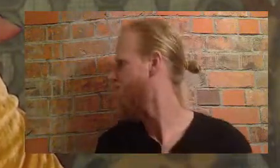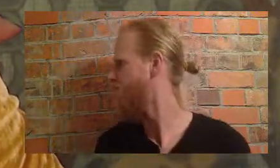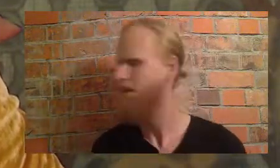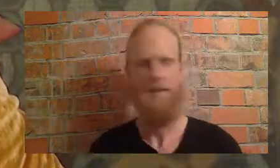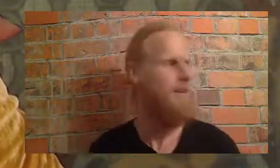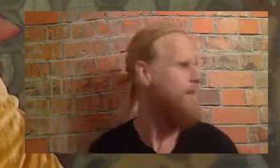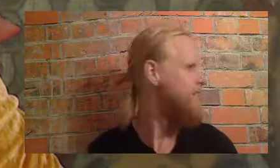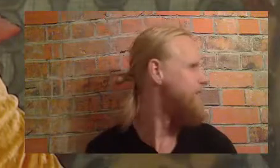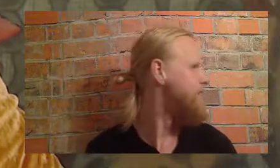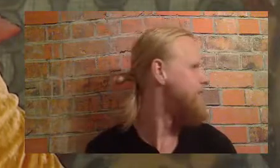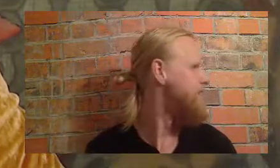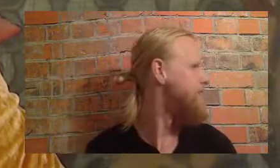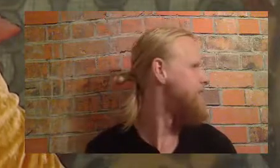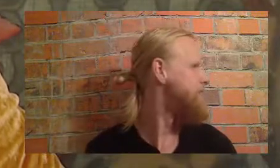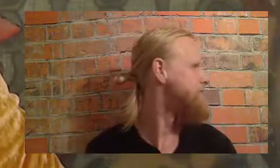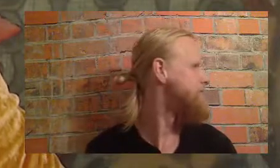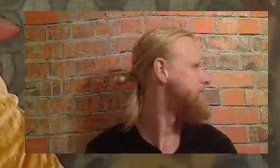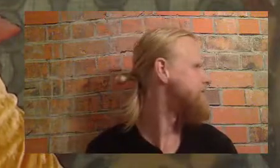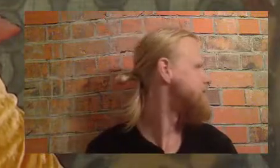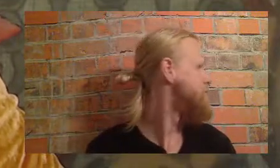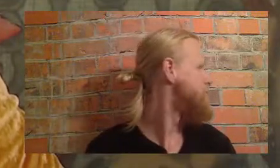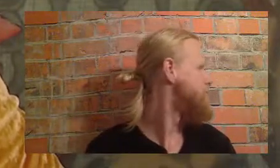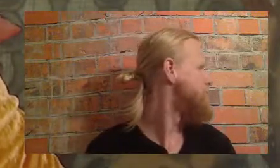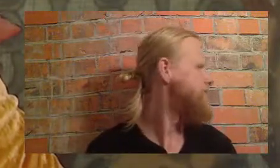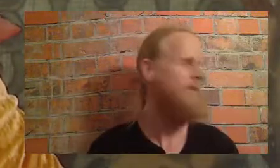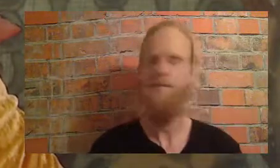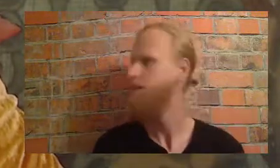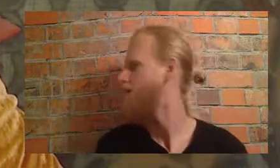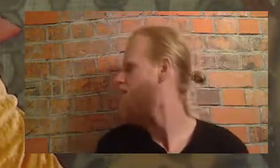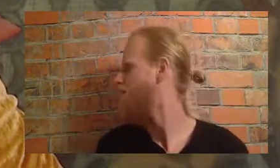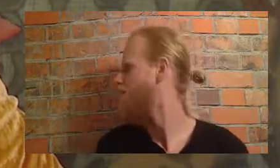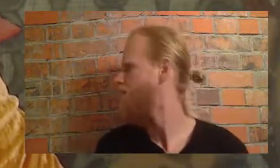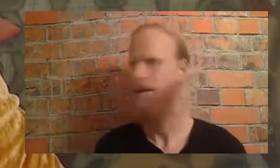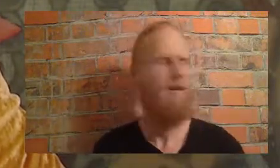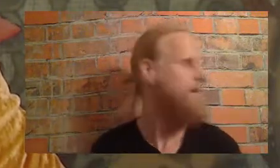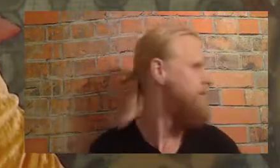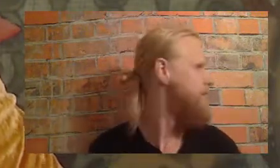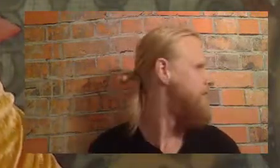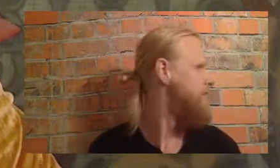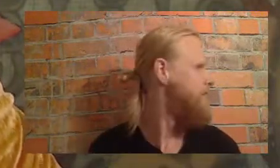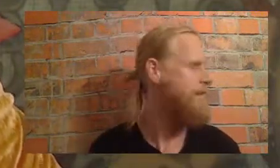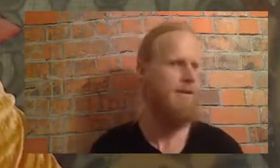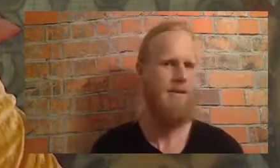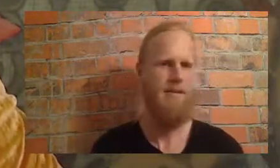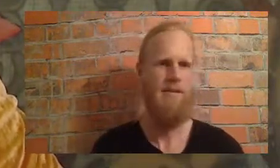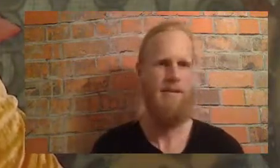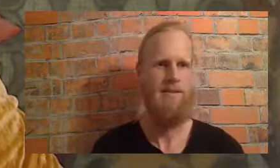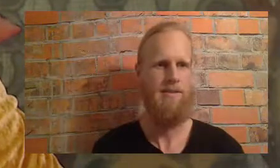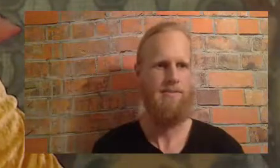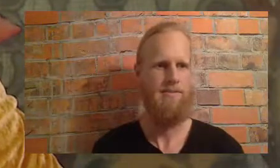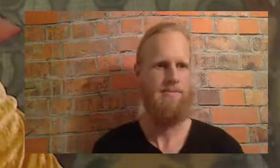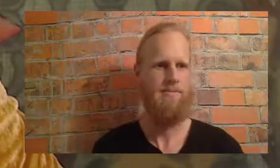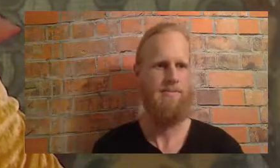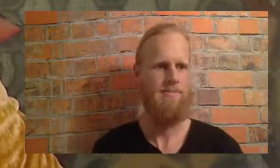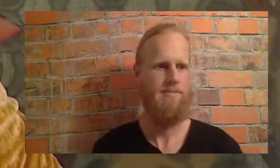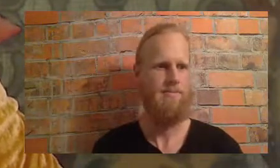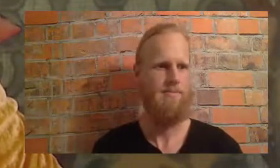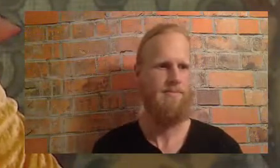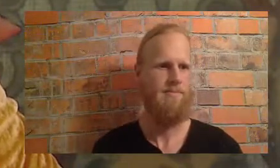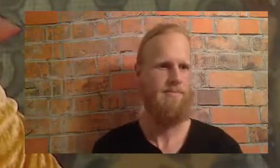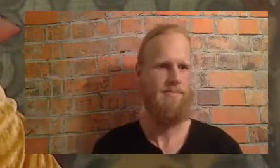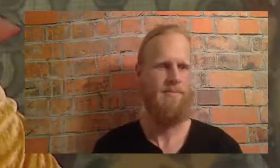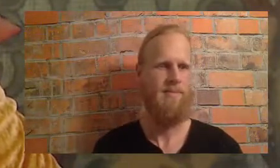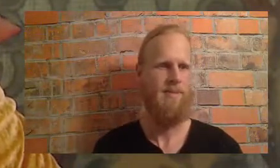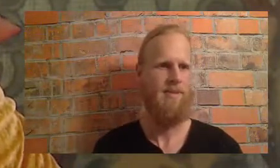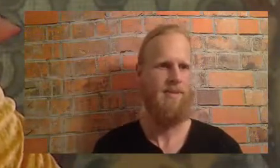I tap and have that in my mind as I focus, I'll probably see my range of movement